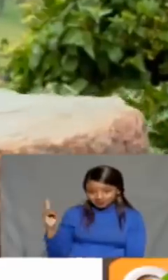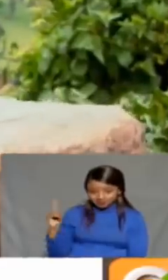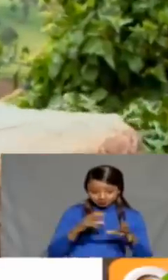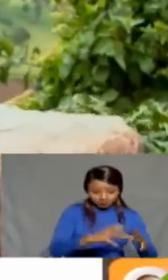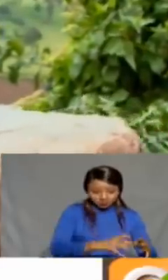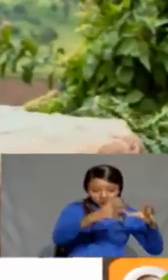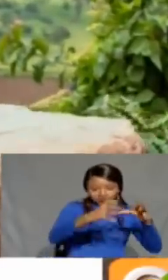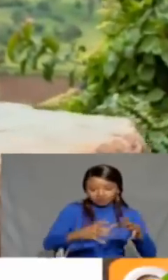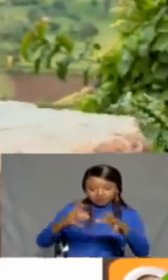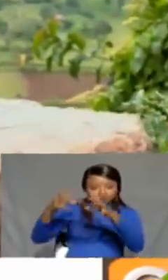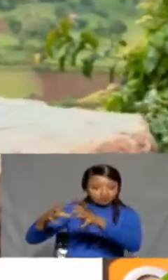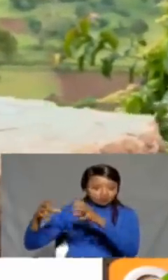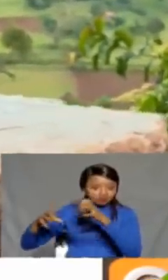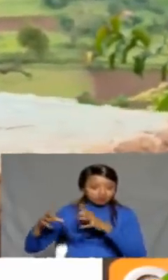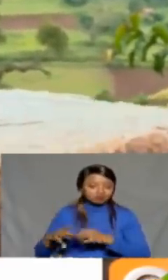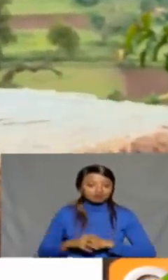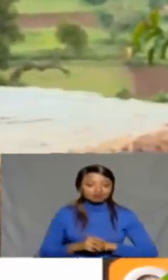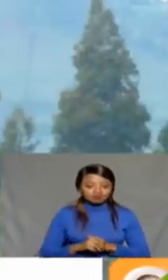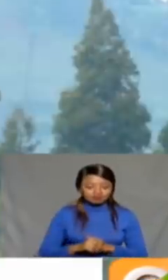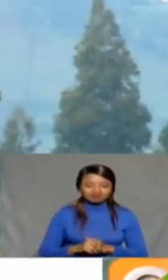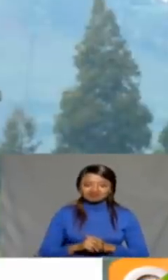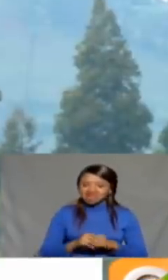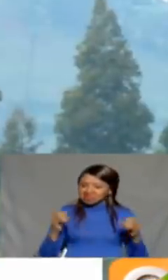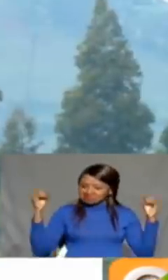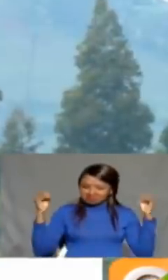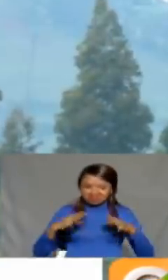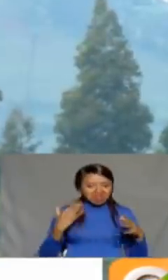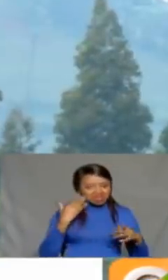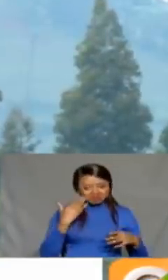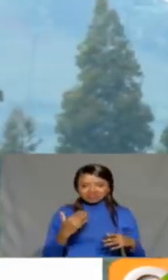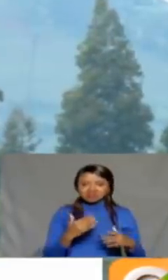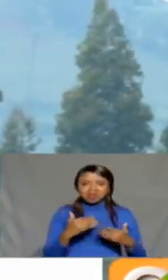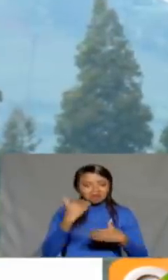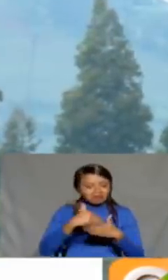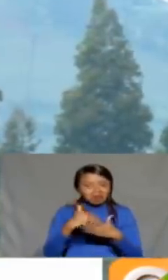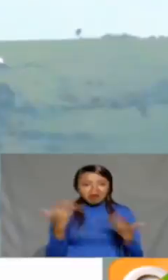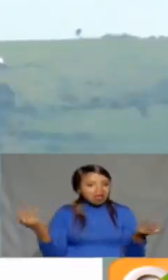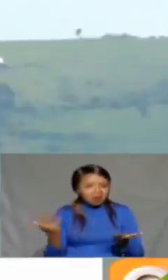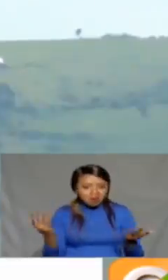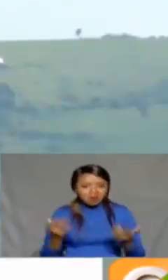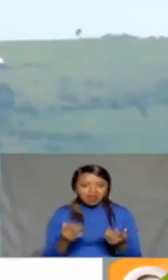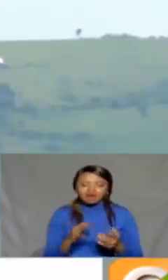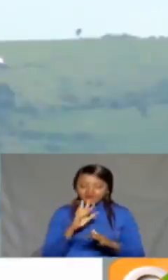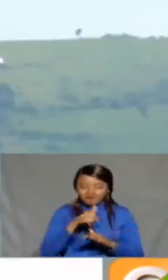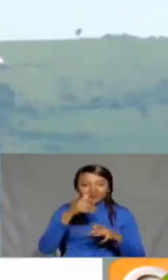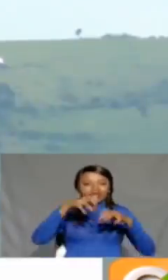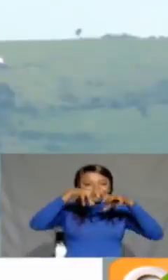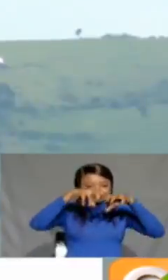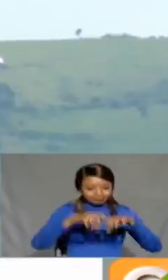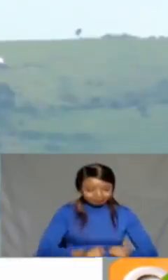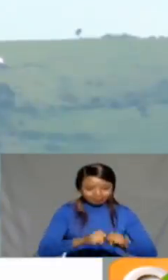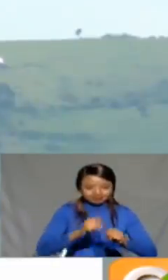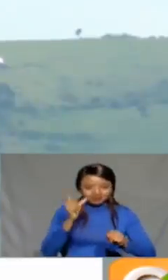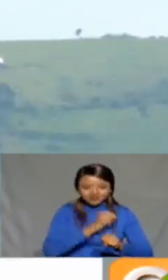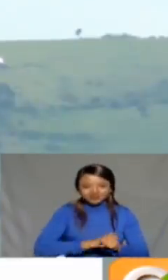Enakishomi, and Reiyo were well defined during adjudication and was hence adopted at first